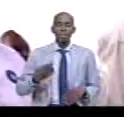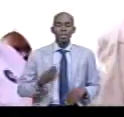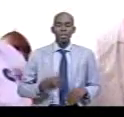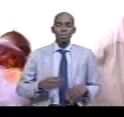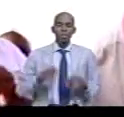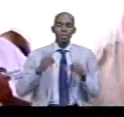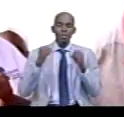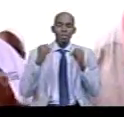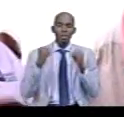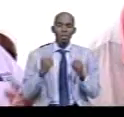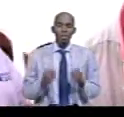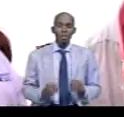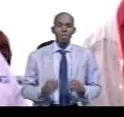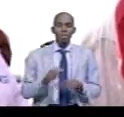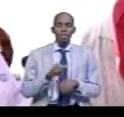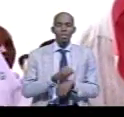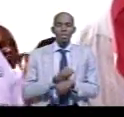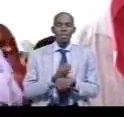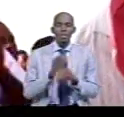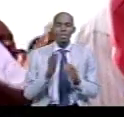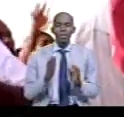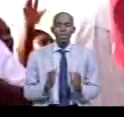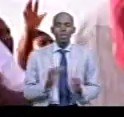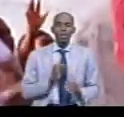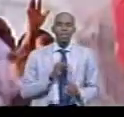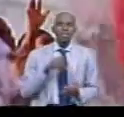the solid rock.